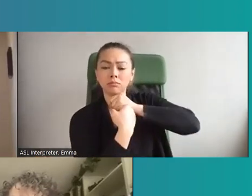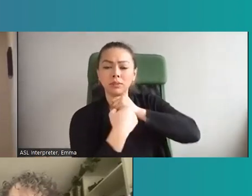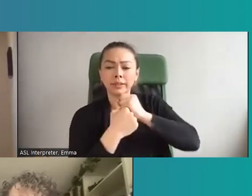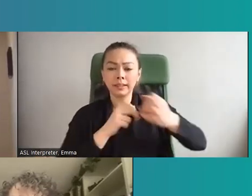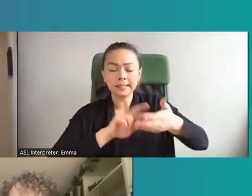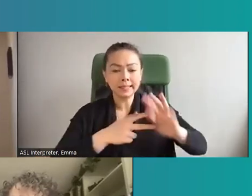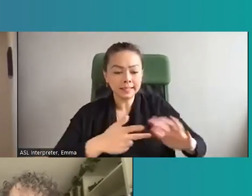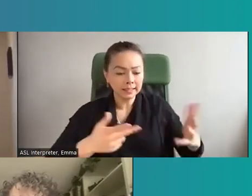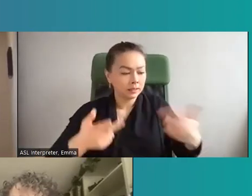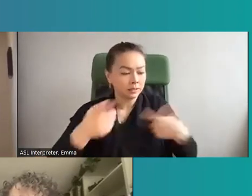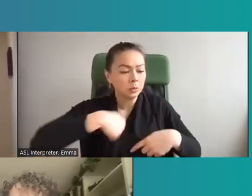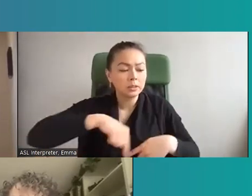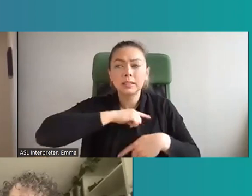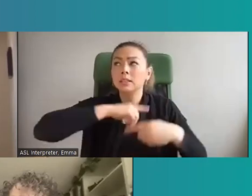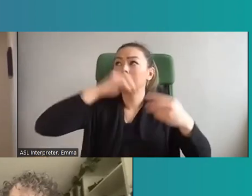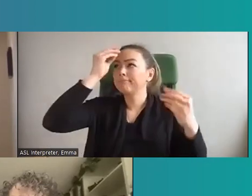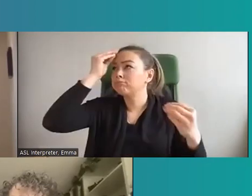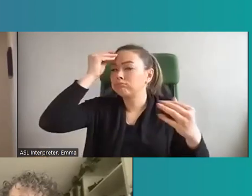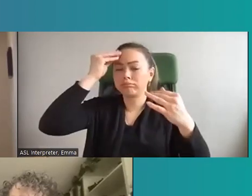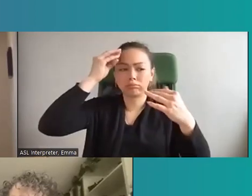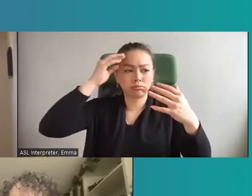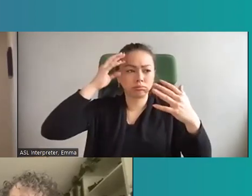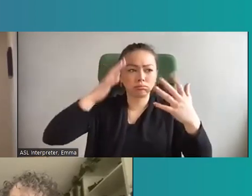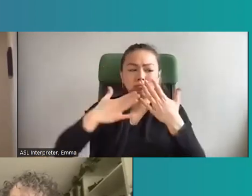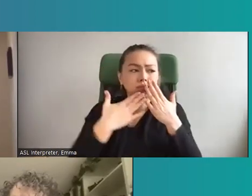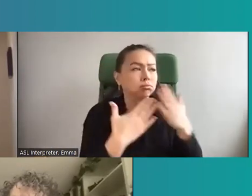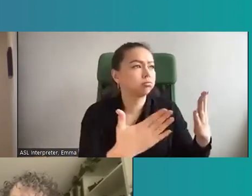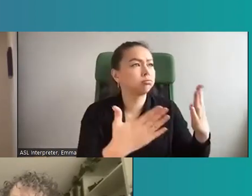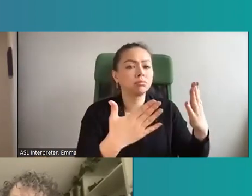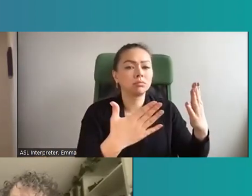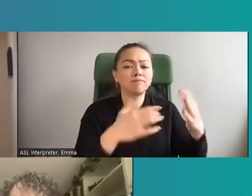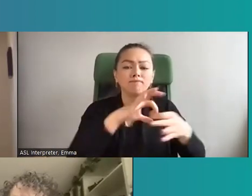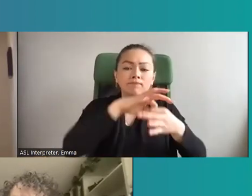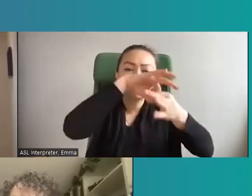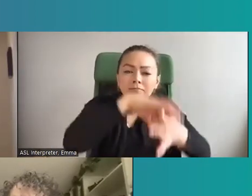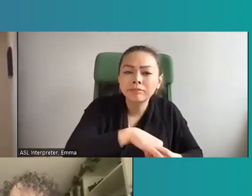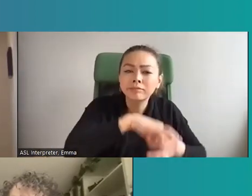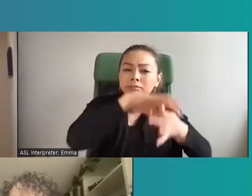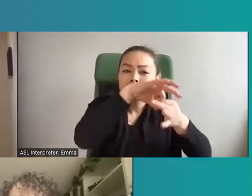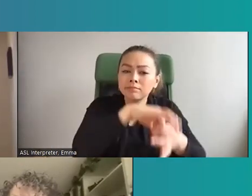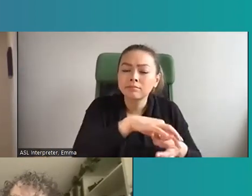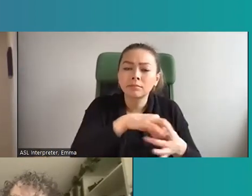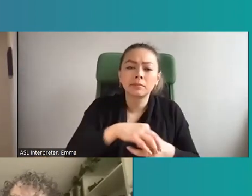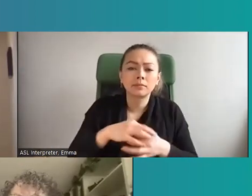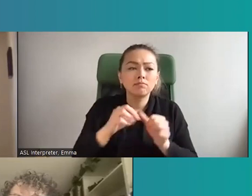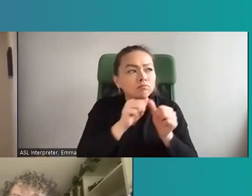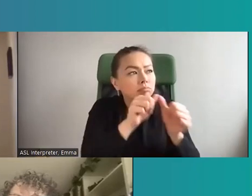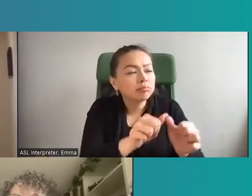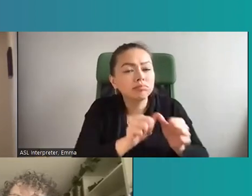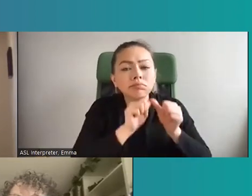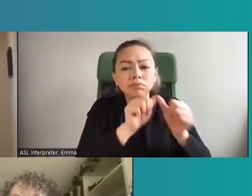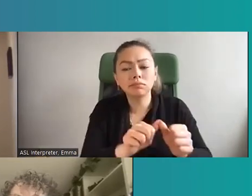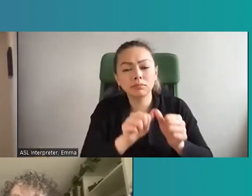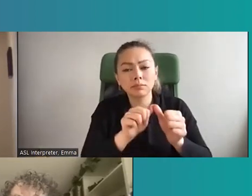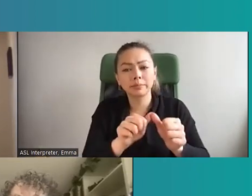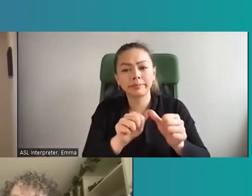for our thinking, for our gratitude, for life continuance. And so we say, let